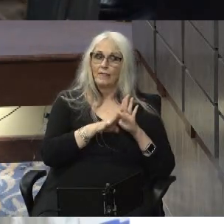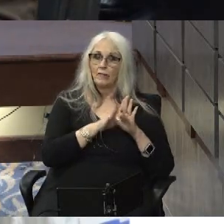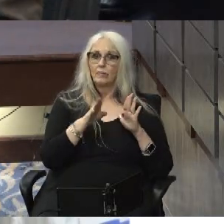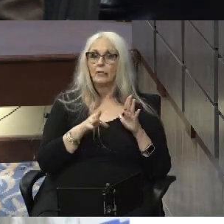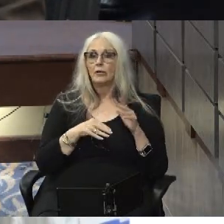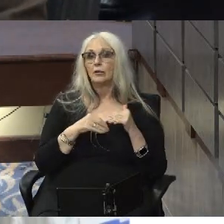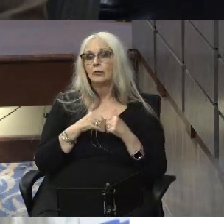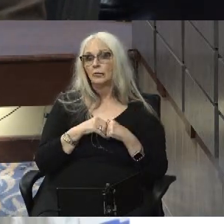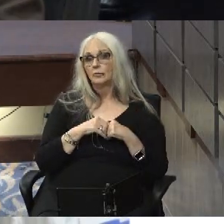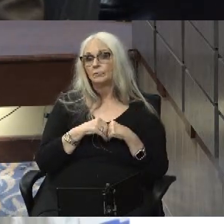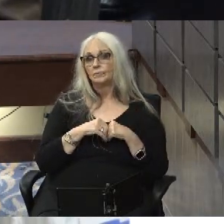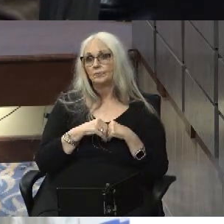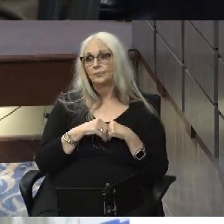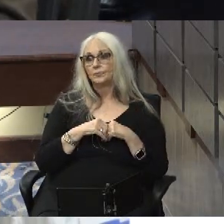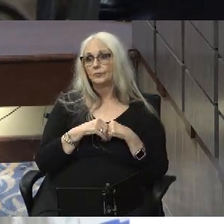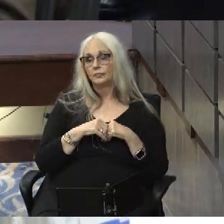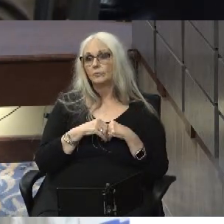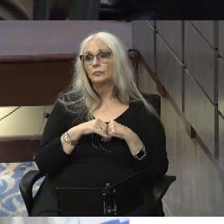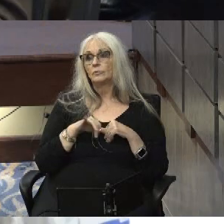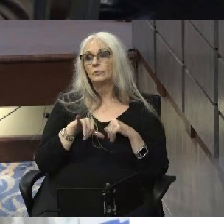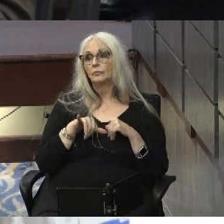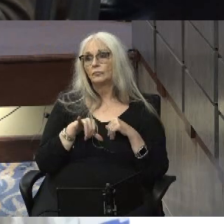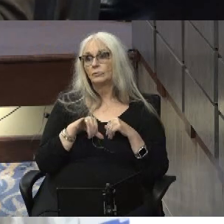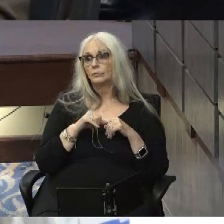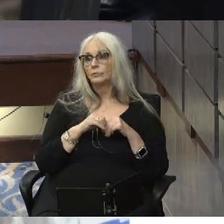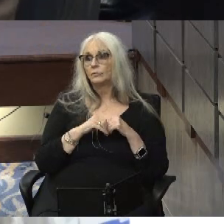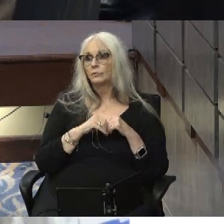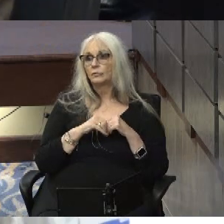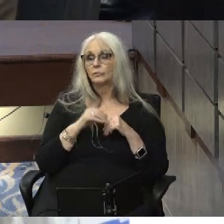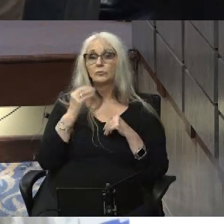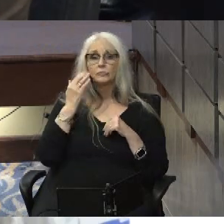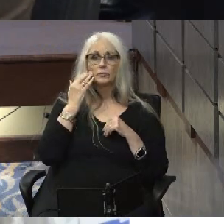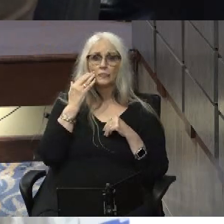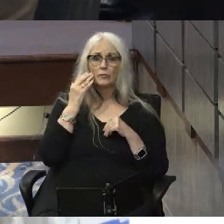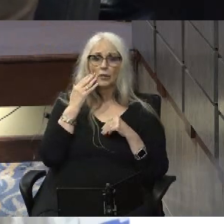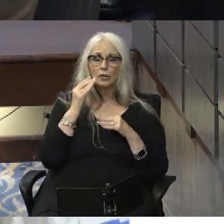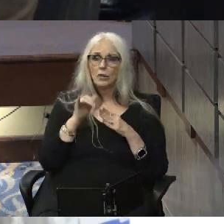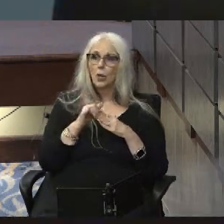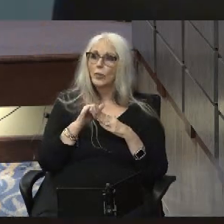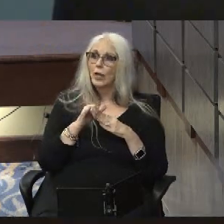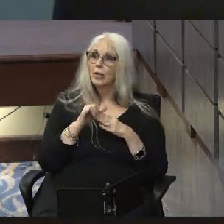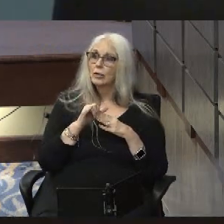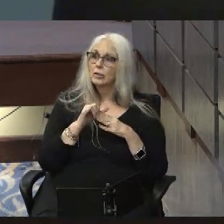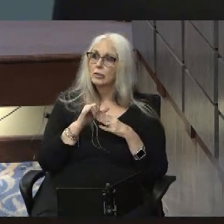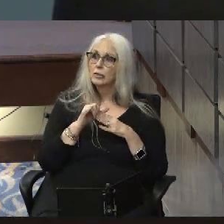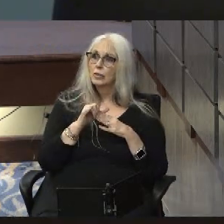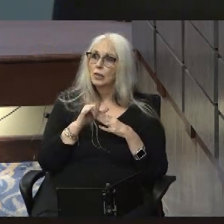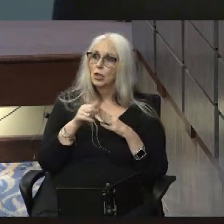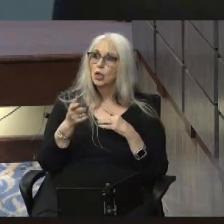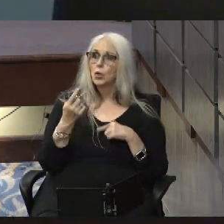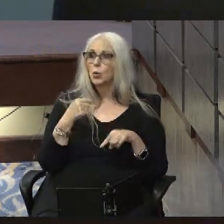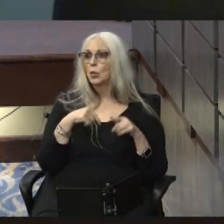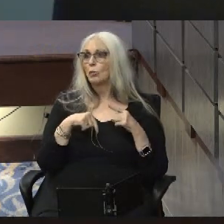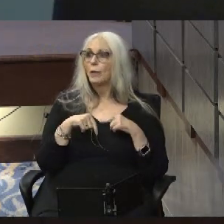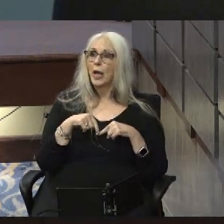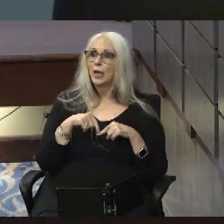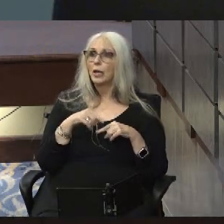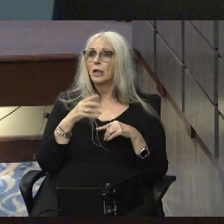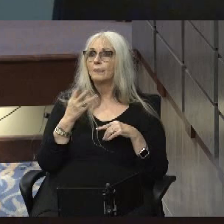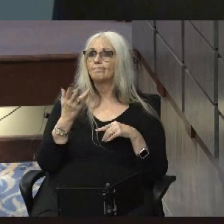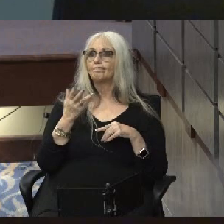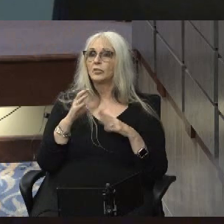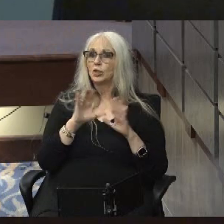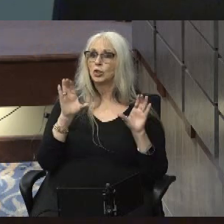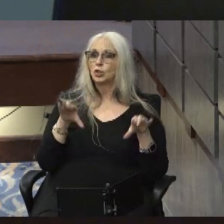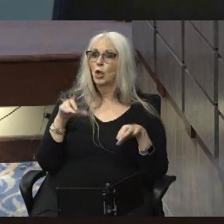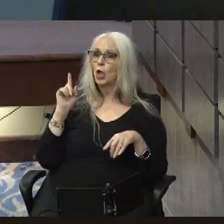riverbank, right? Got it? Yep. And I know that and going back to the Gantt chart, just as we